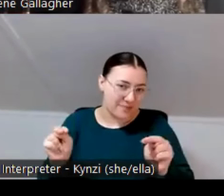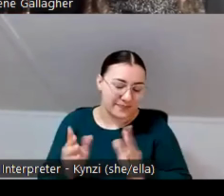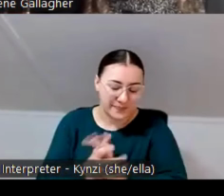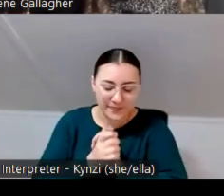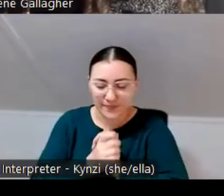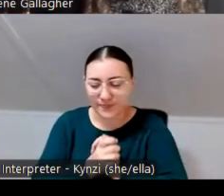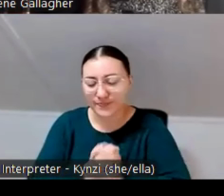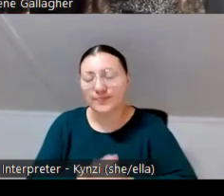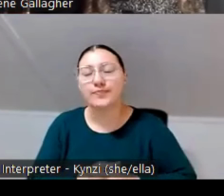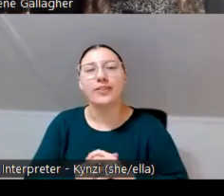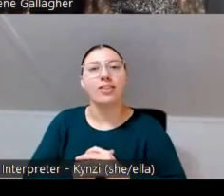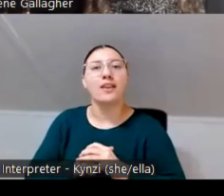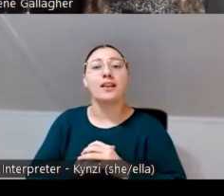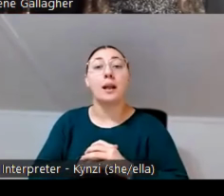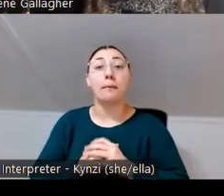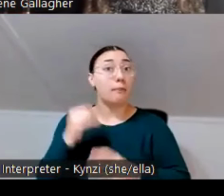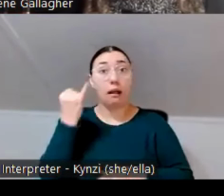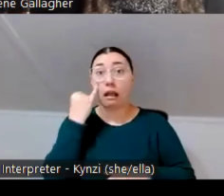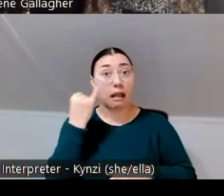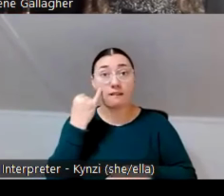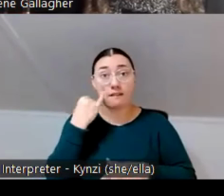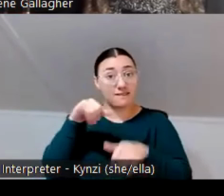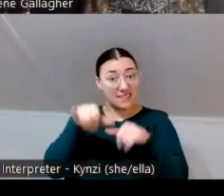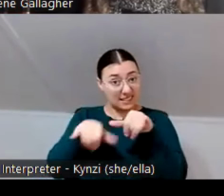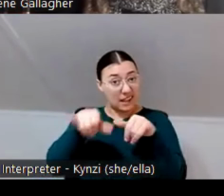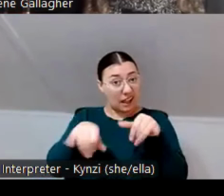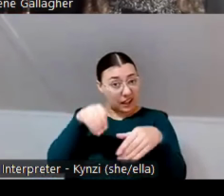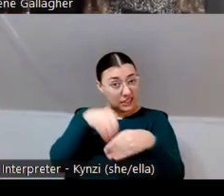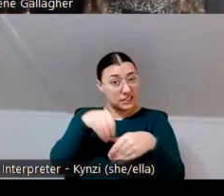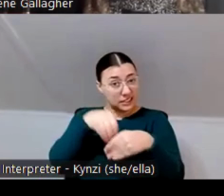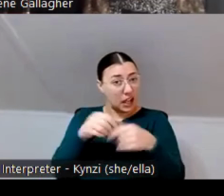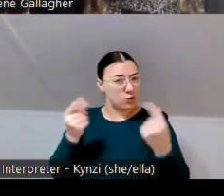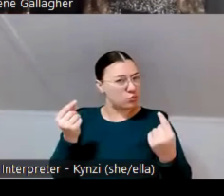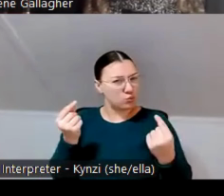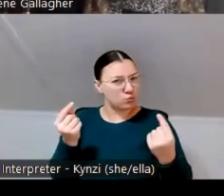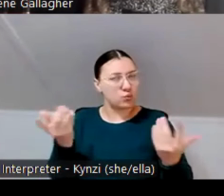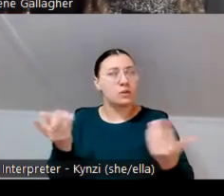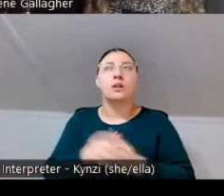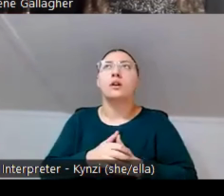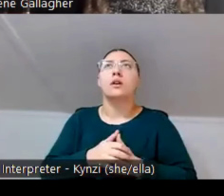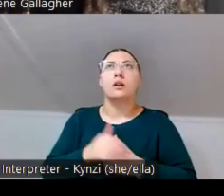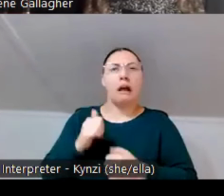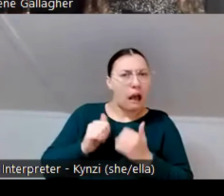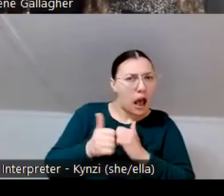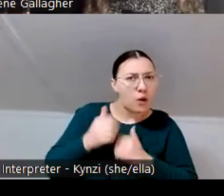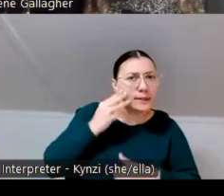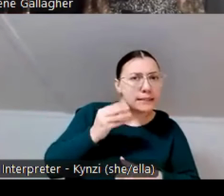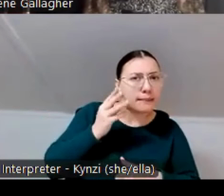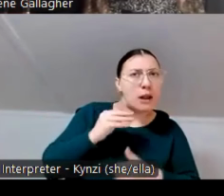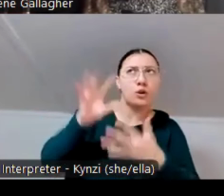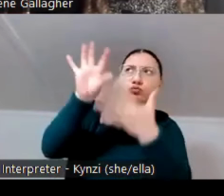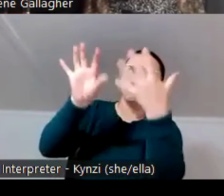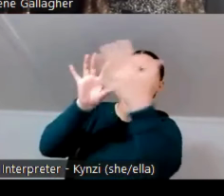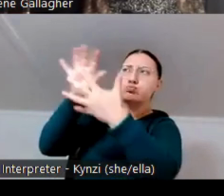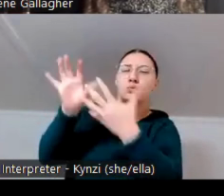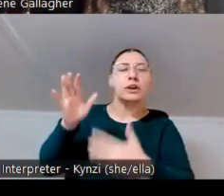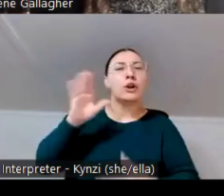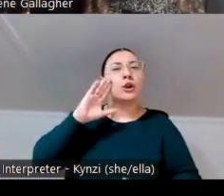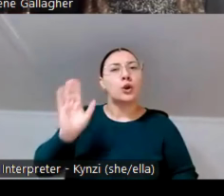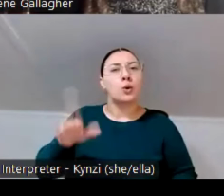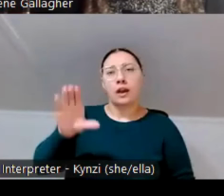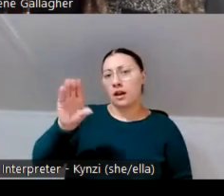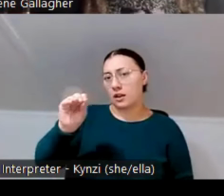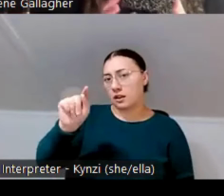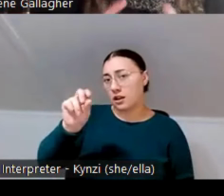not outside, you could touch soft, light materials like cotton balls or foam shaving cream